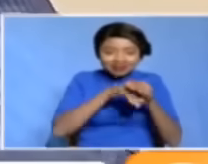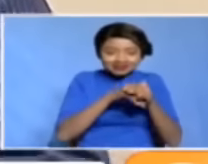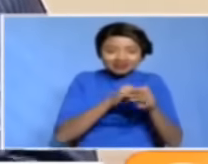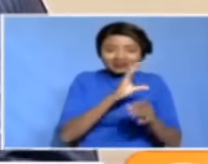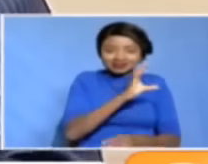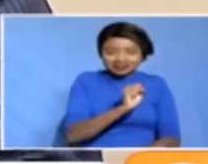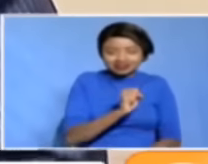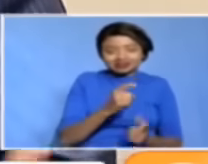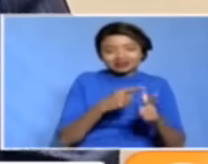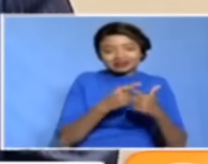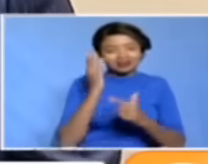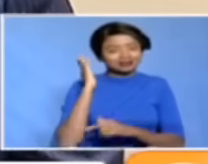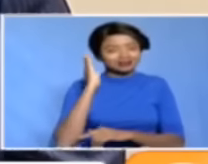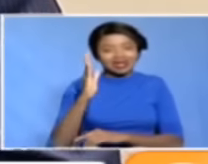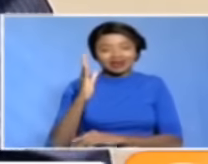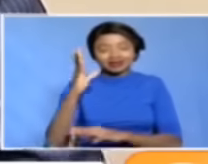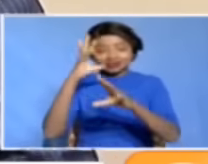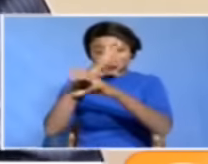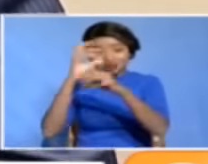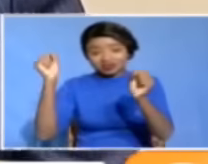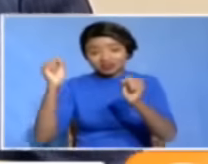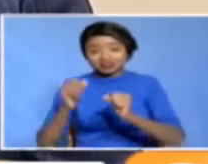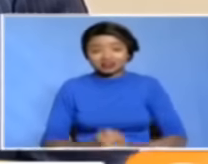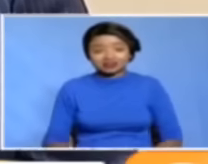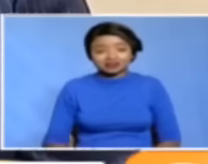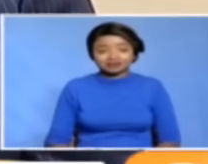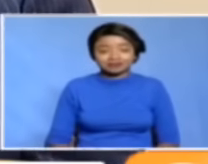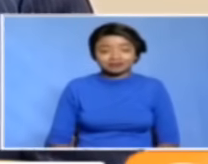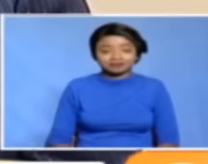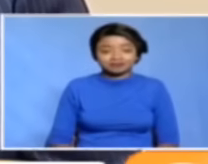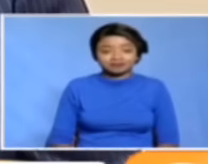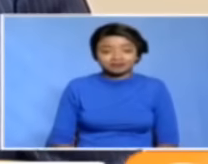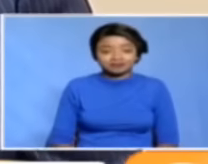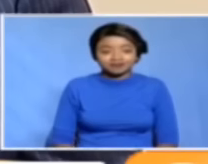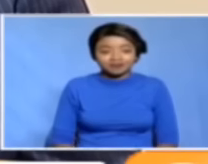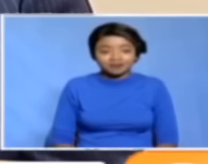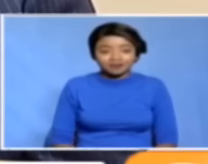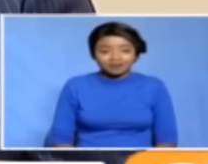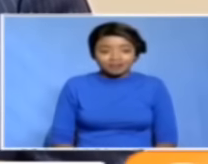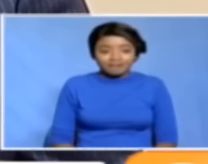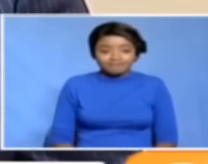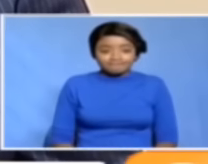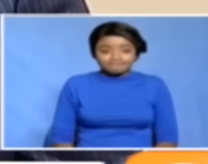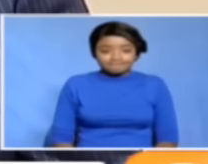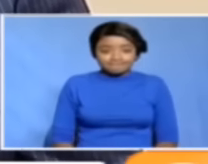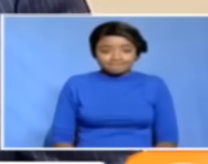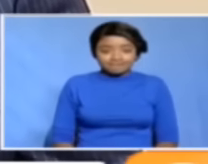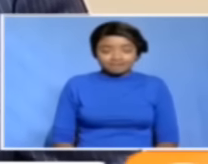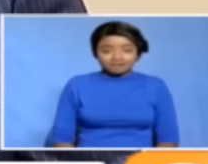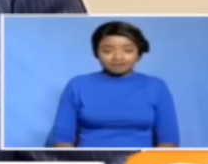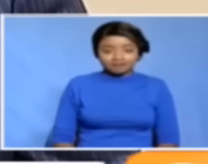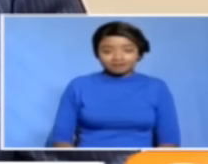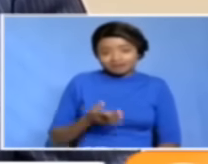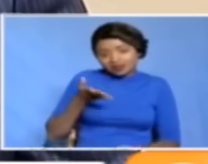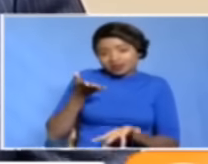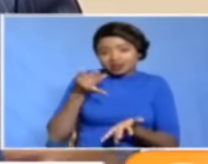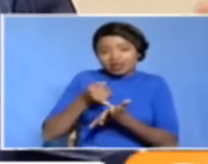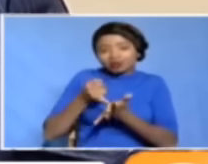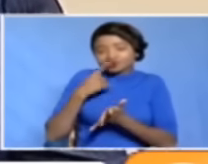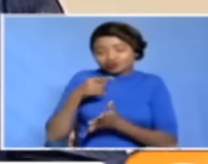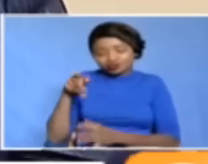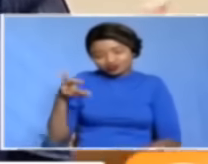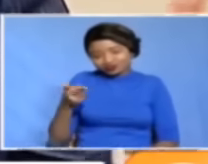to the Presidency, which again, both the okay. The President and the Deputy will be.